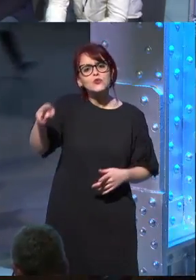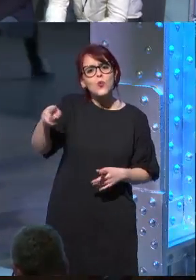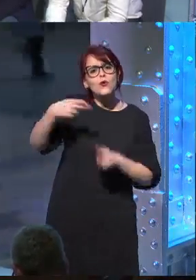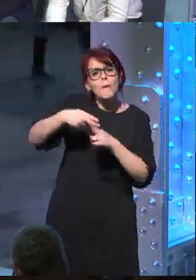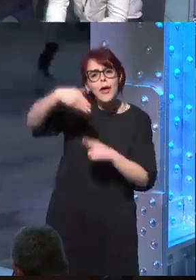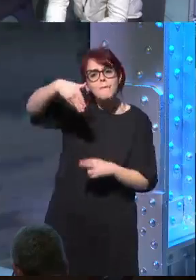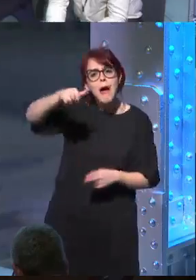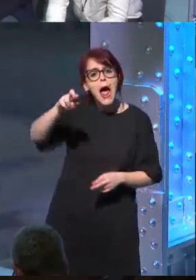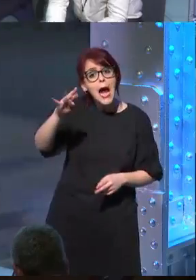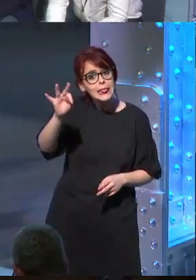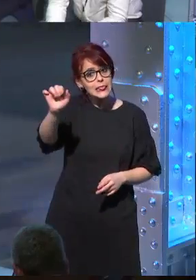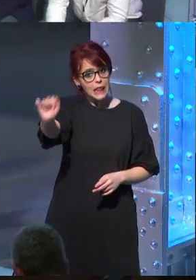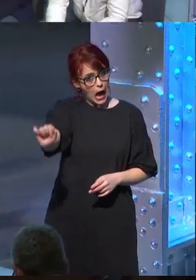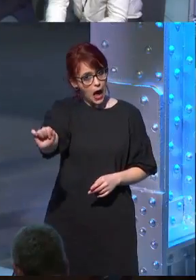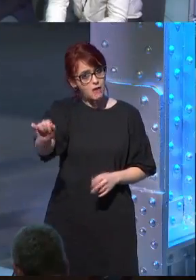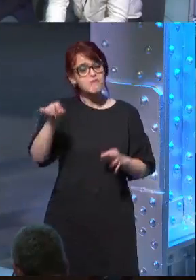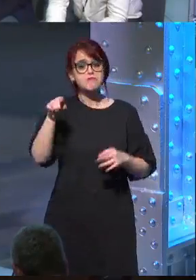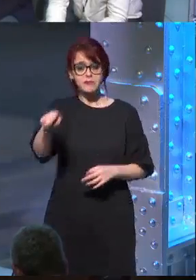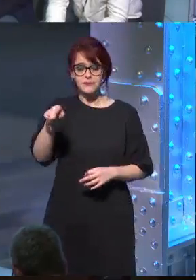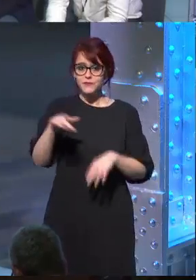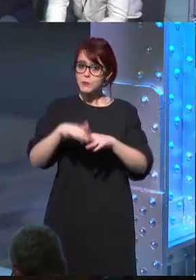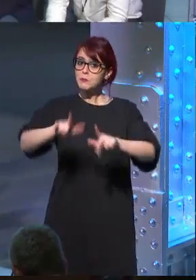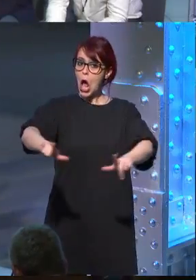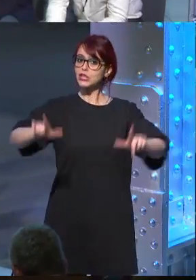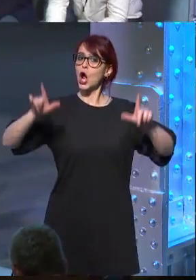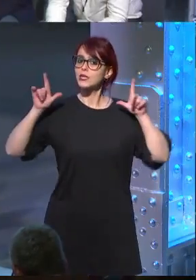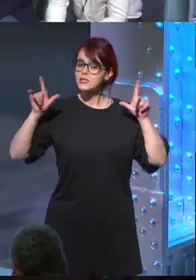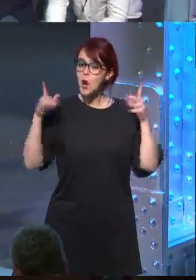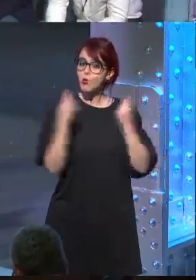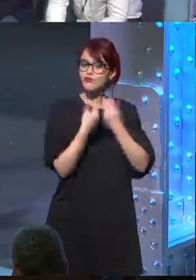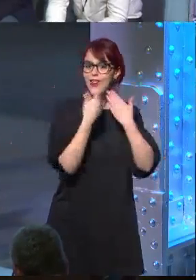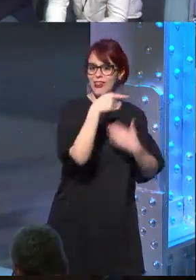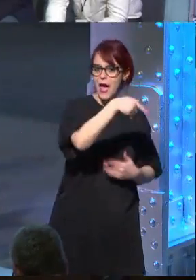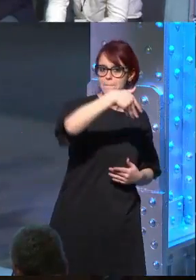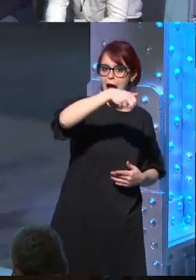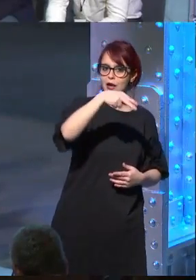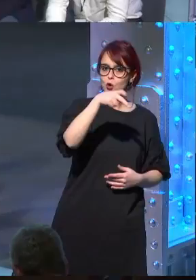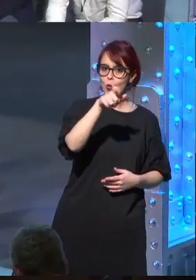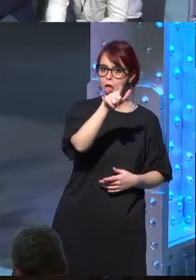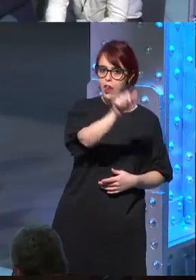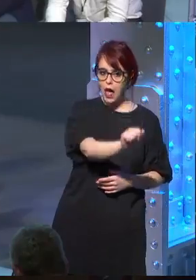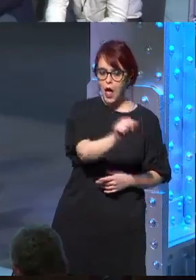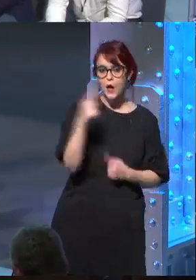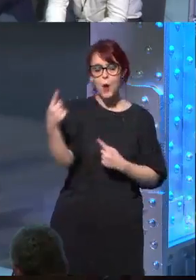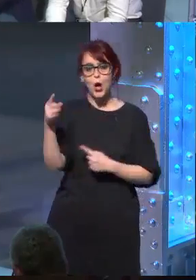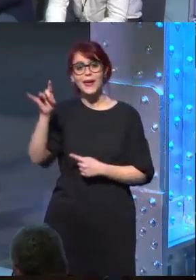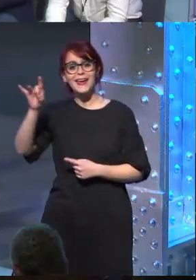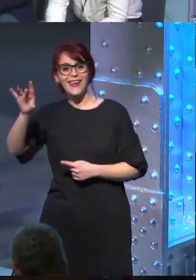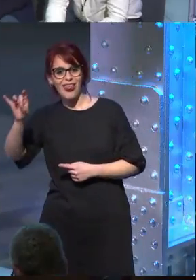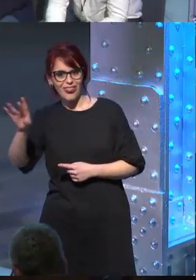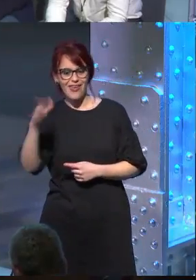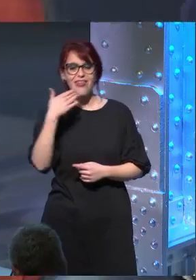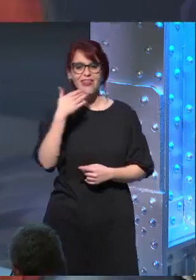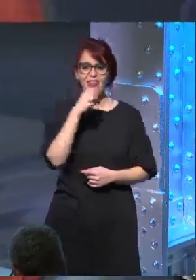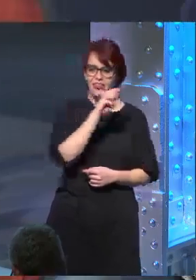is still alive nowadays. We have Marta and Manuela, who are